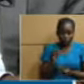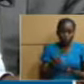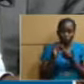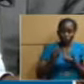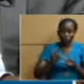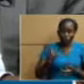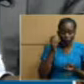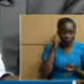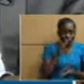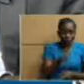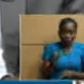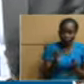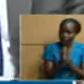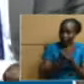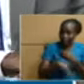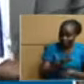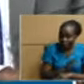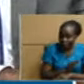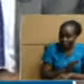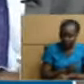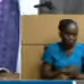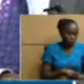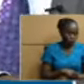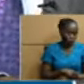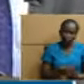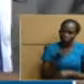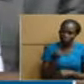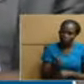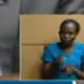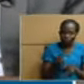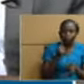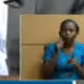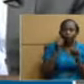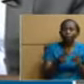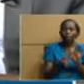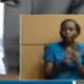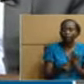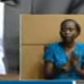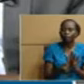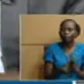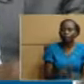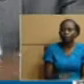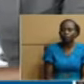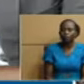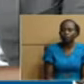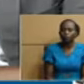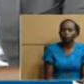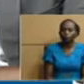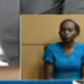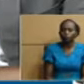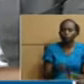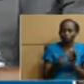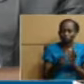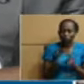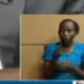persons with disabilities, honestly, this money goes to the district. For example, in a quarter, this money